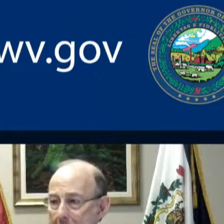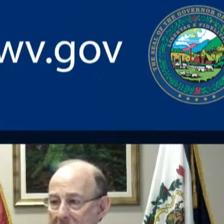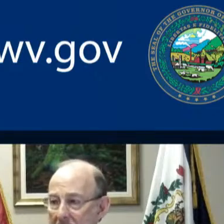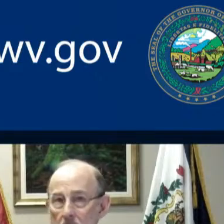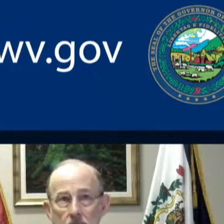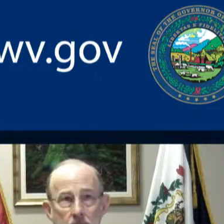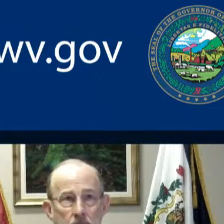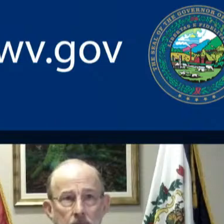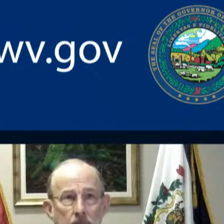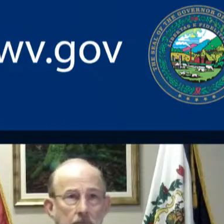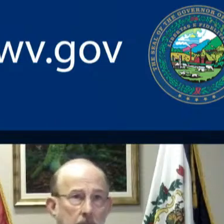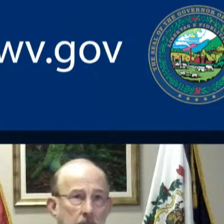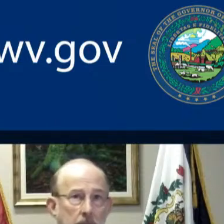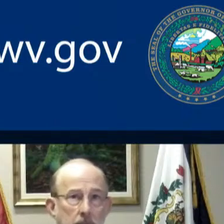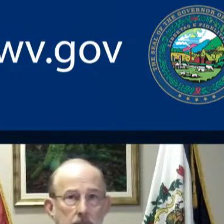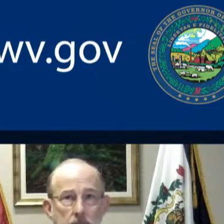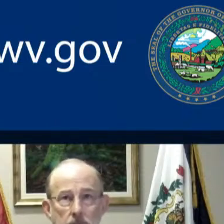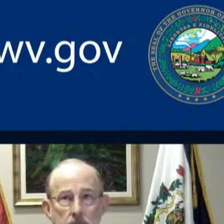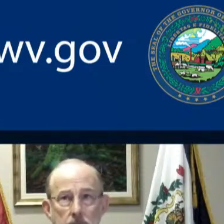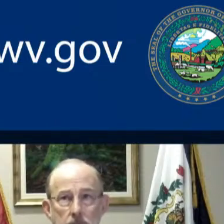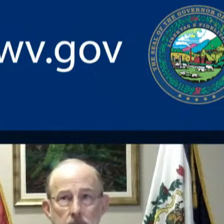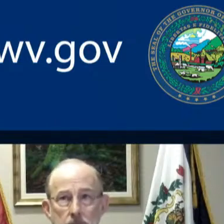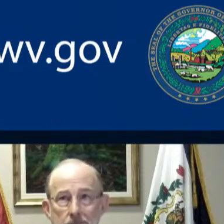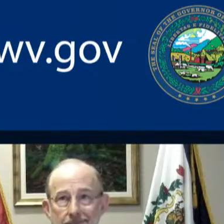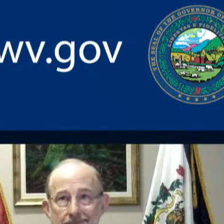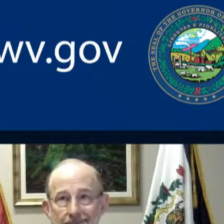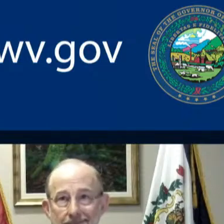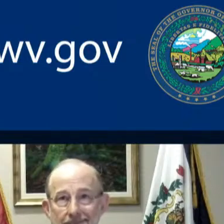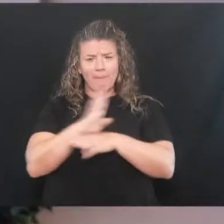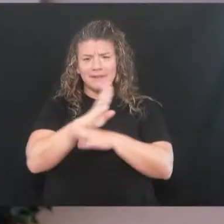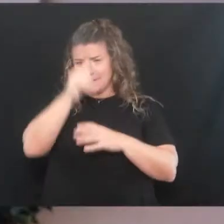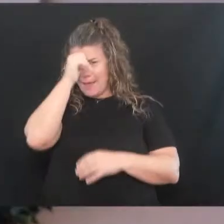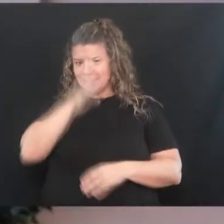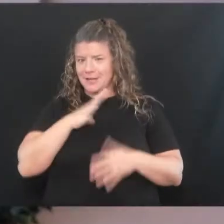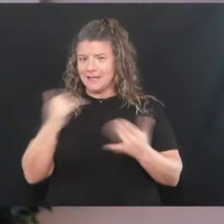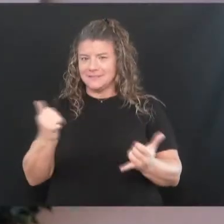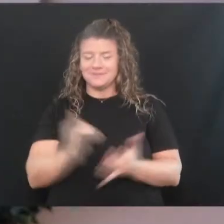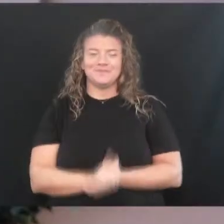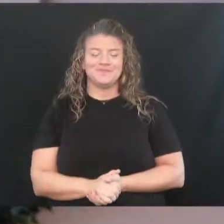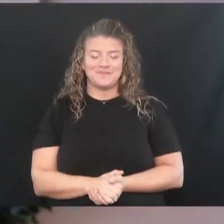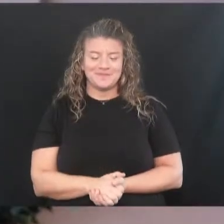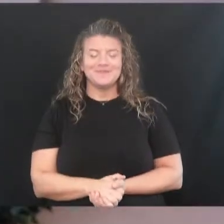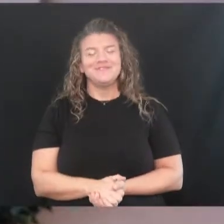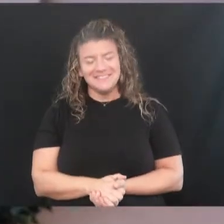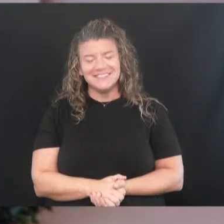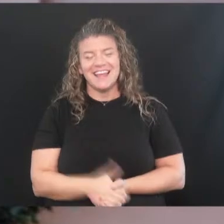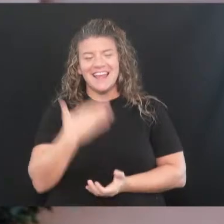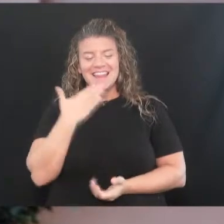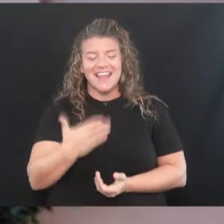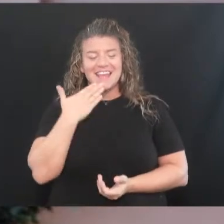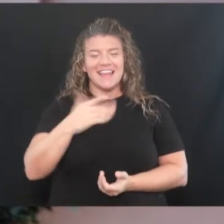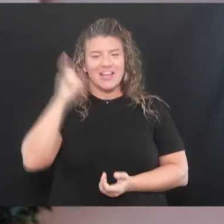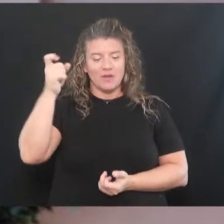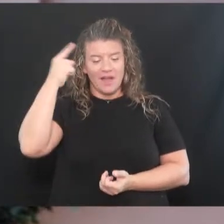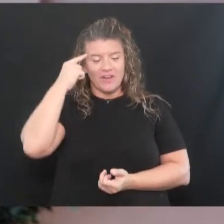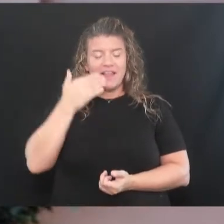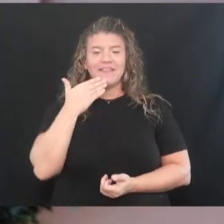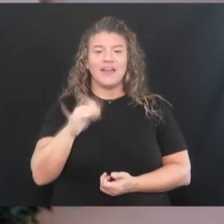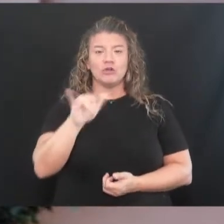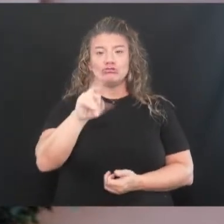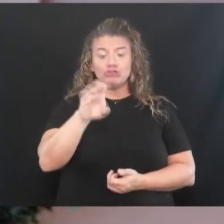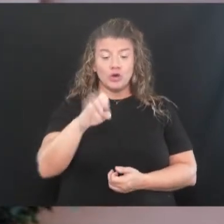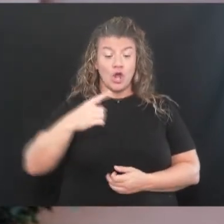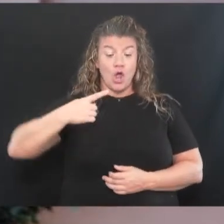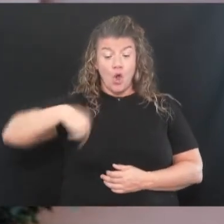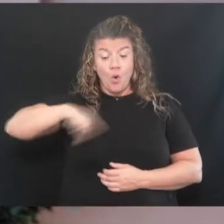Okay, Dr. Marsh, we're back to you again. You're a busy man today. Thank you, Governor, and thank you, Jim. So